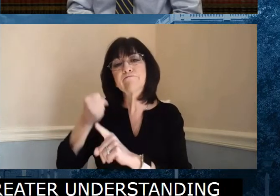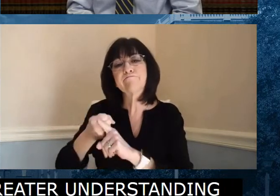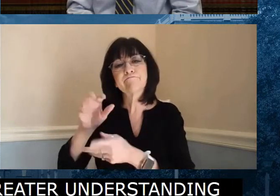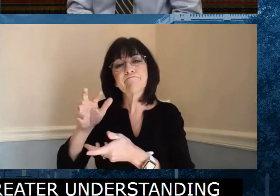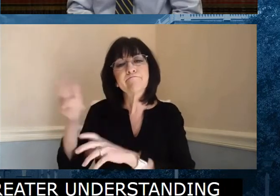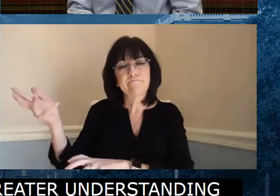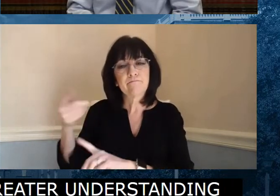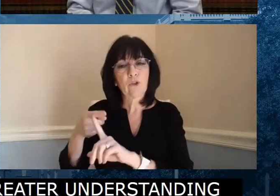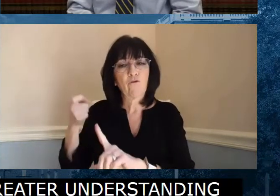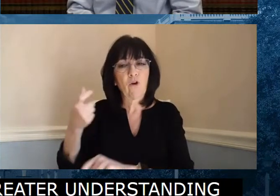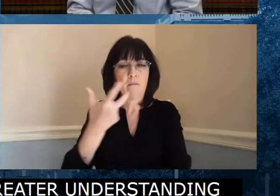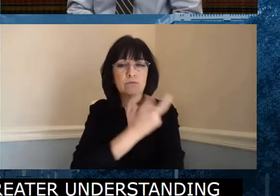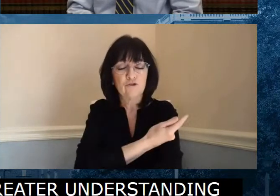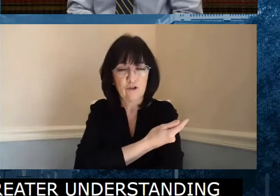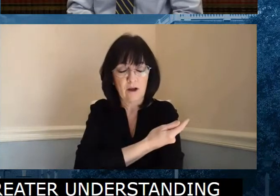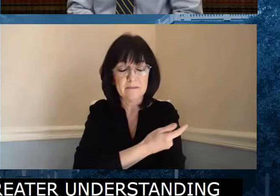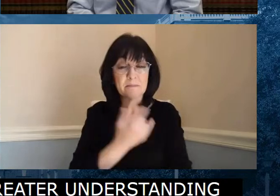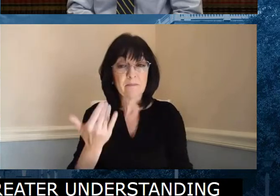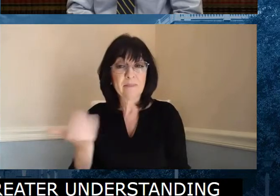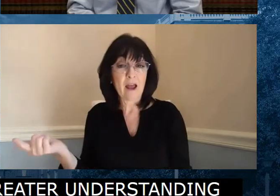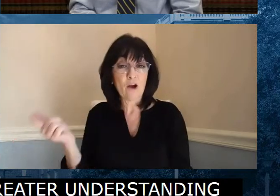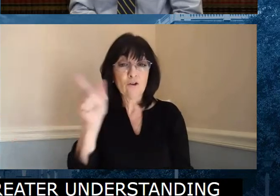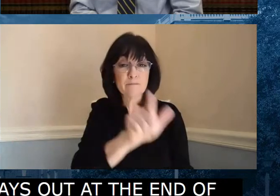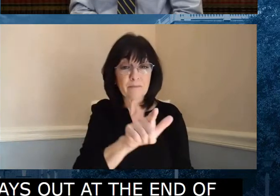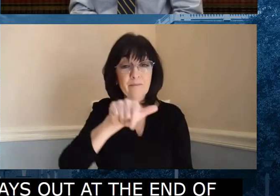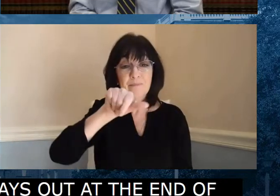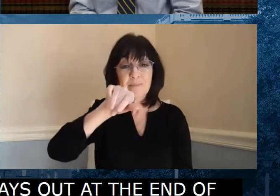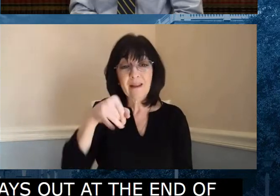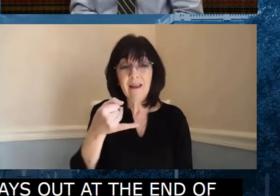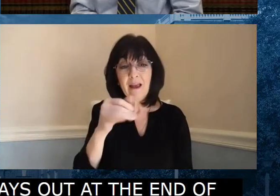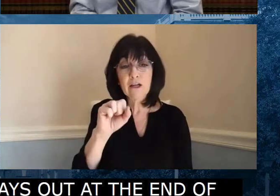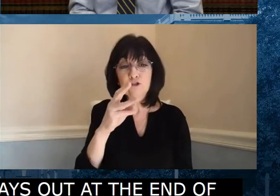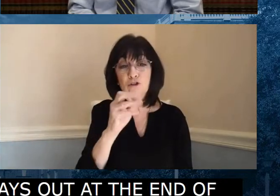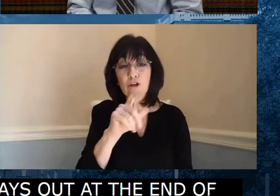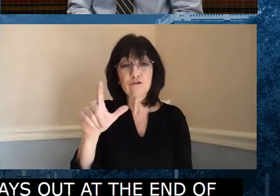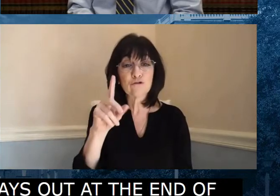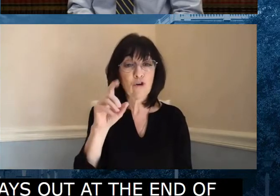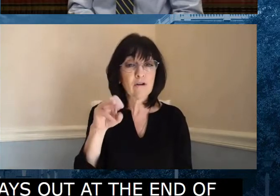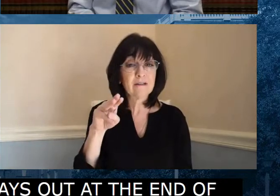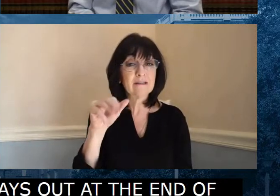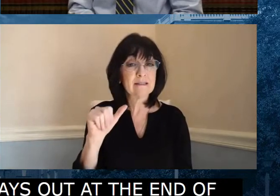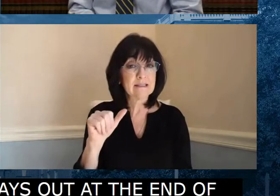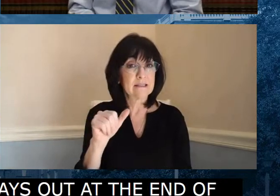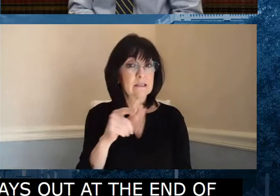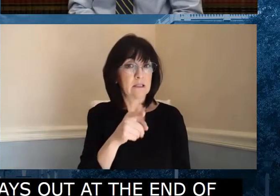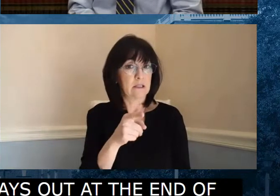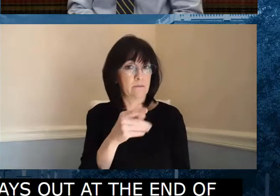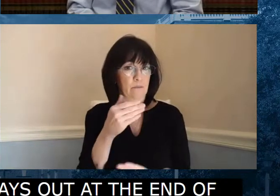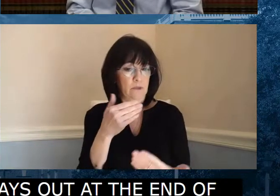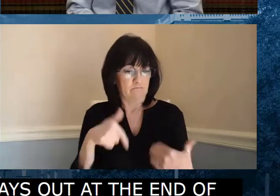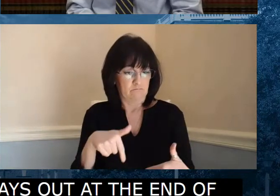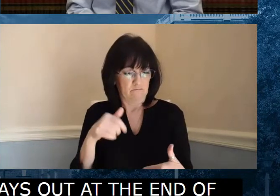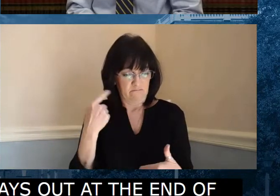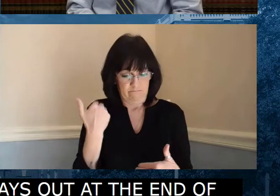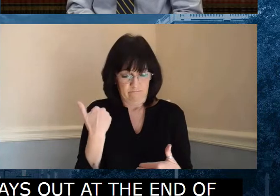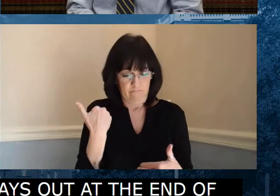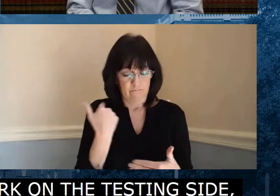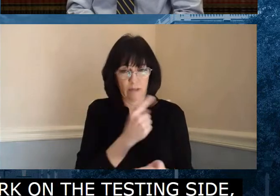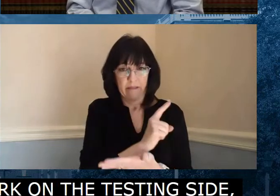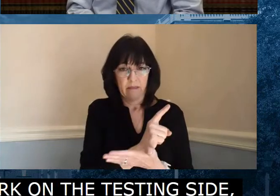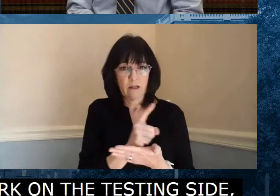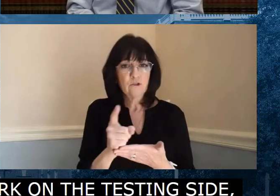work of your team, both on the testing side, which continues to be strong, a stronger week this last week than the week